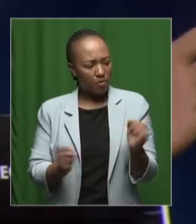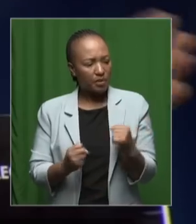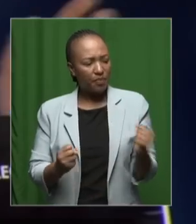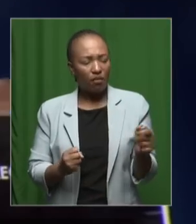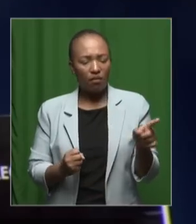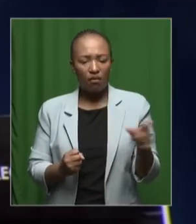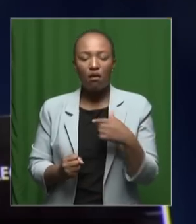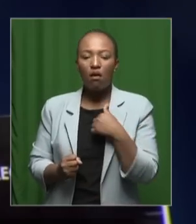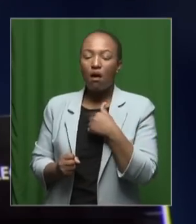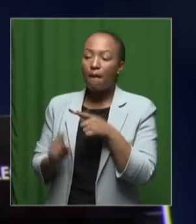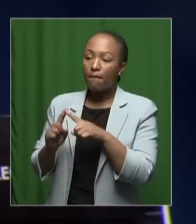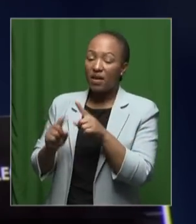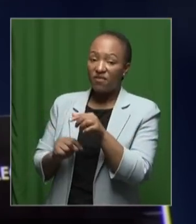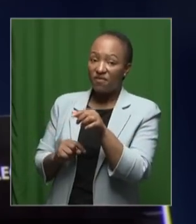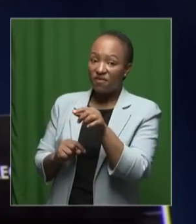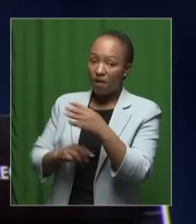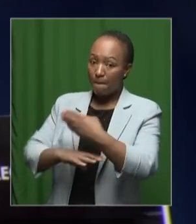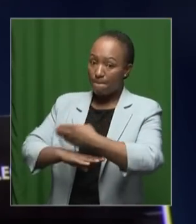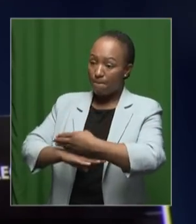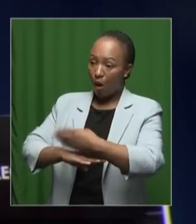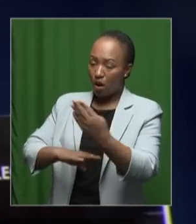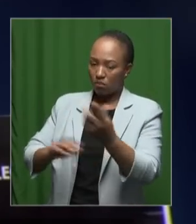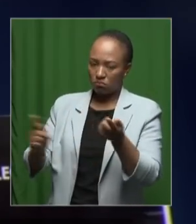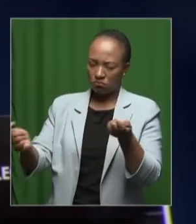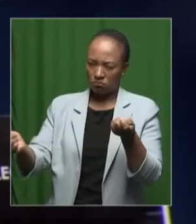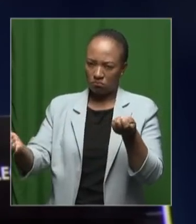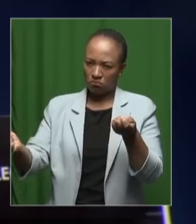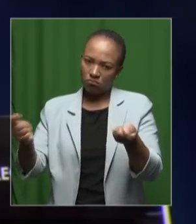all illegal foreigners, already